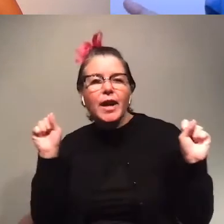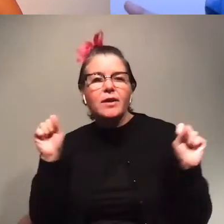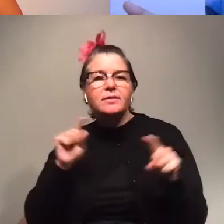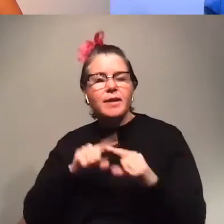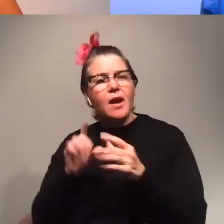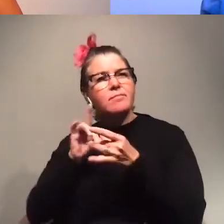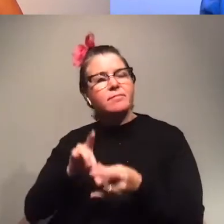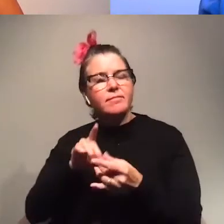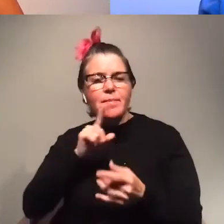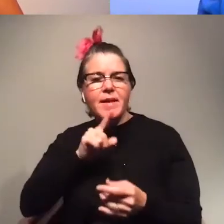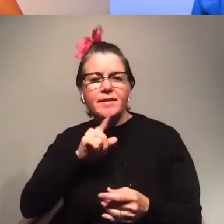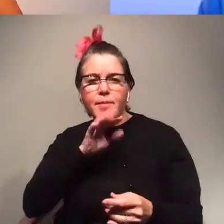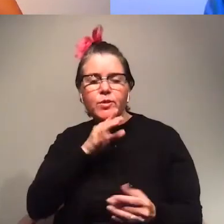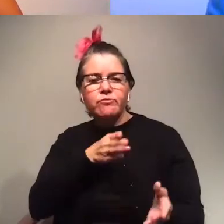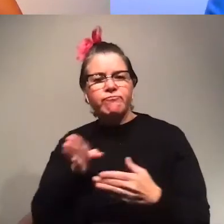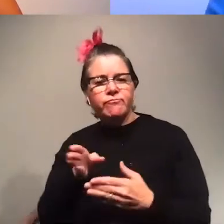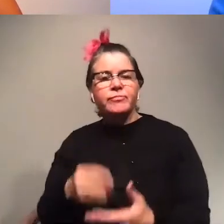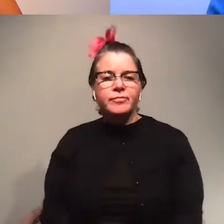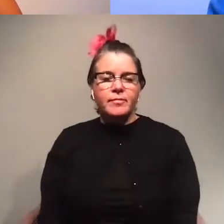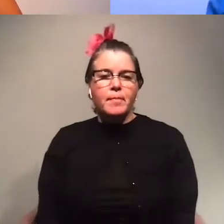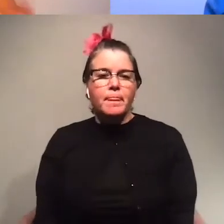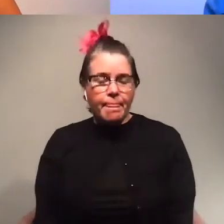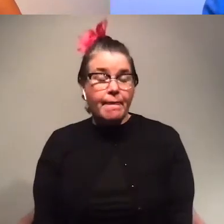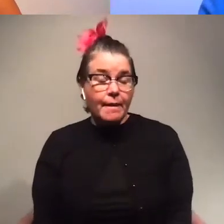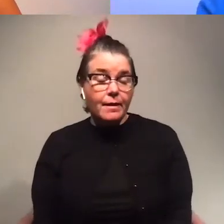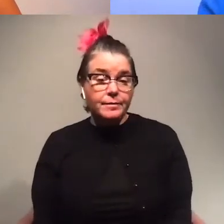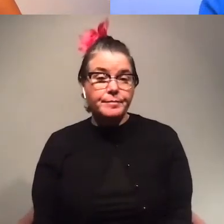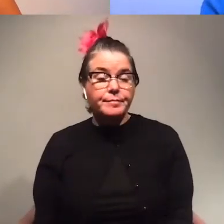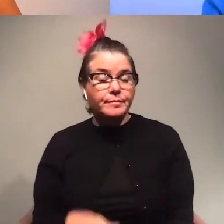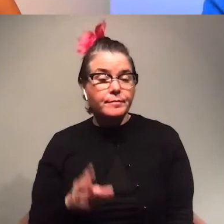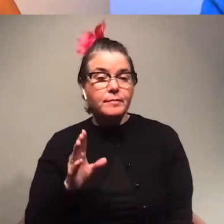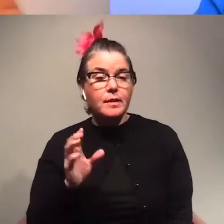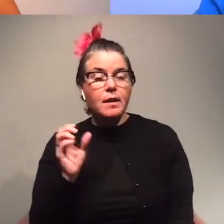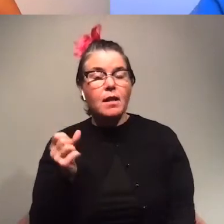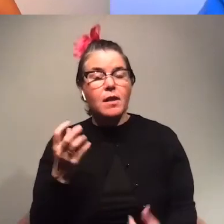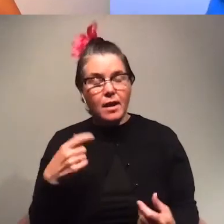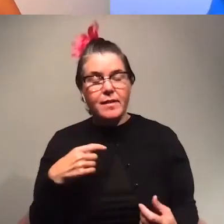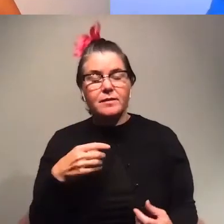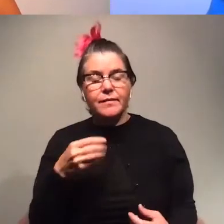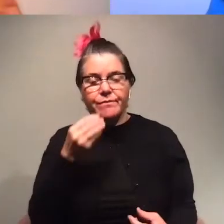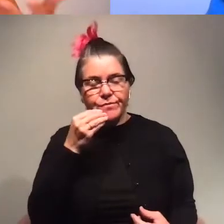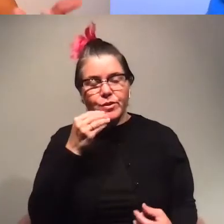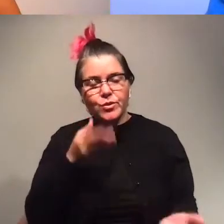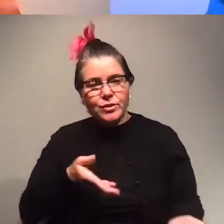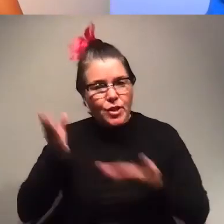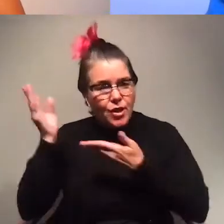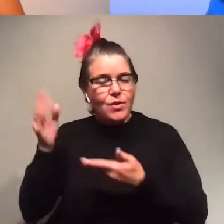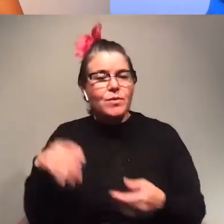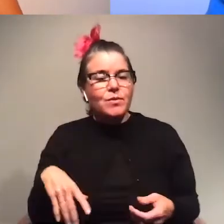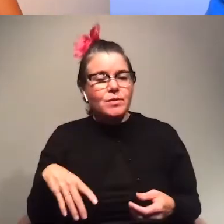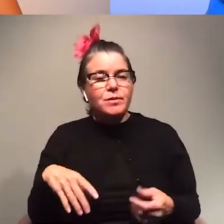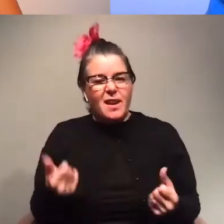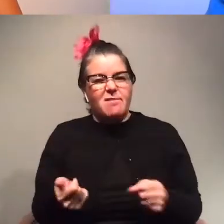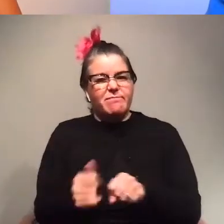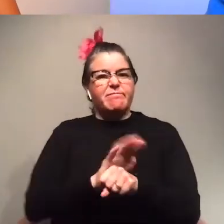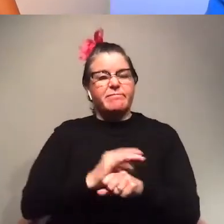plastic pollution instead. Yeah, even like to go, like I think a lot of us are doing takeout, with the pandemic, but and sometimes they